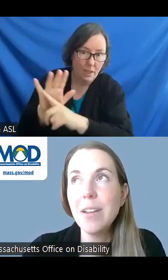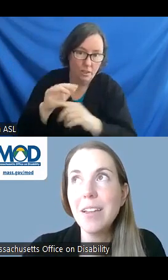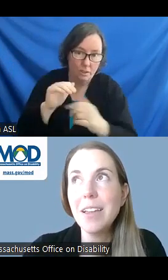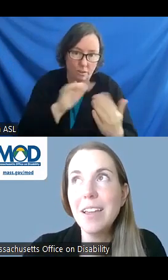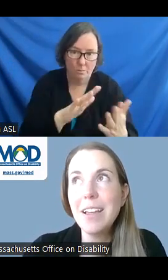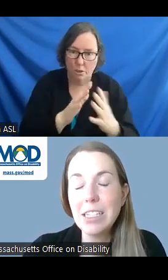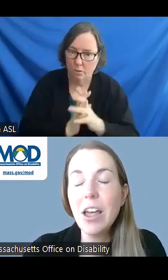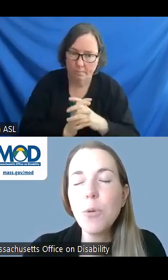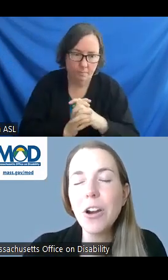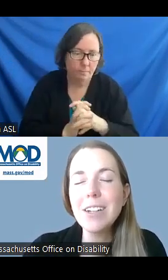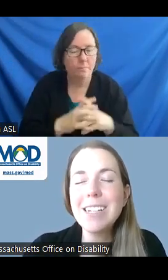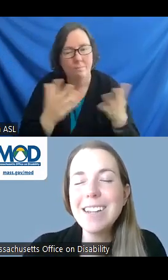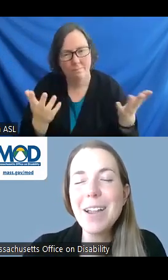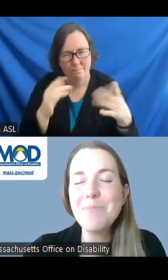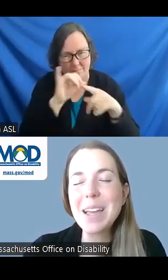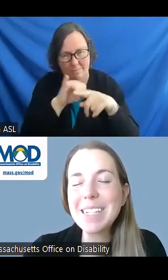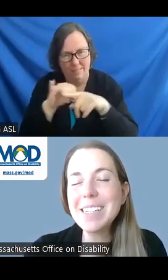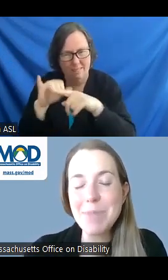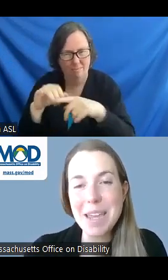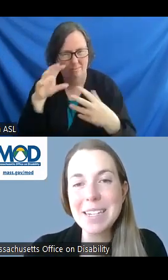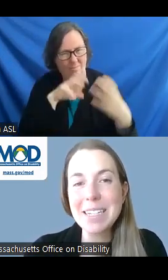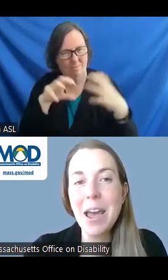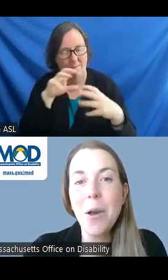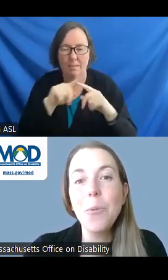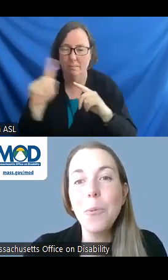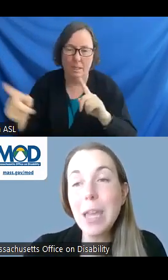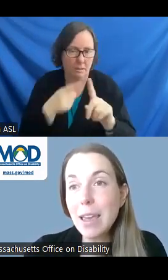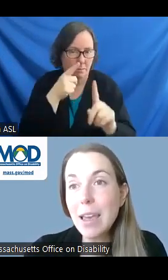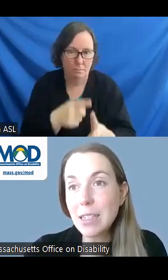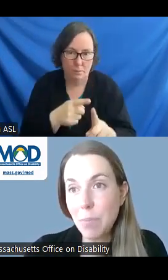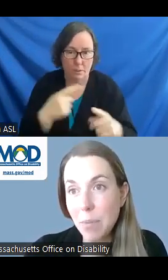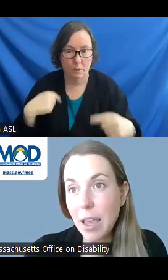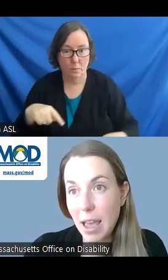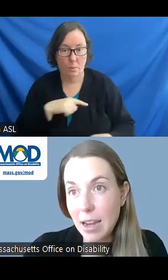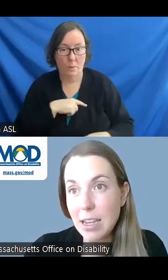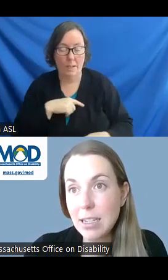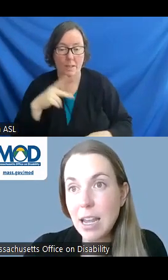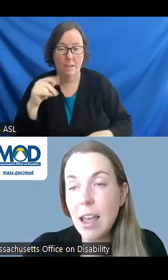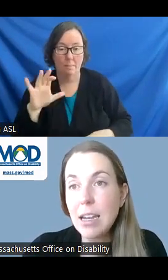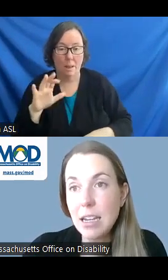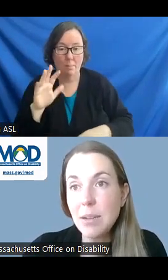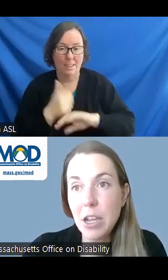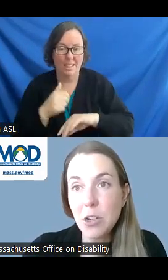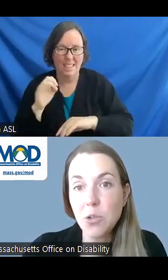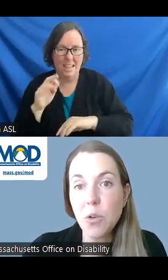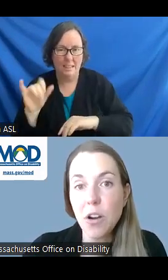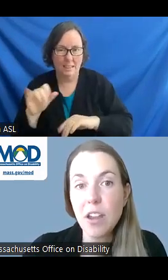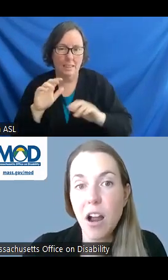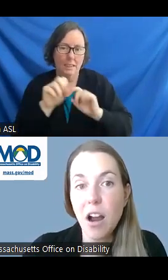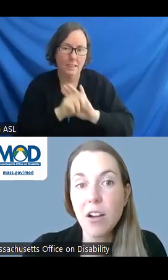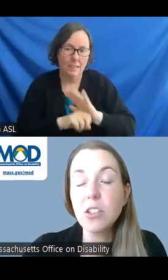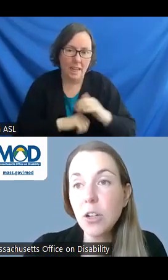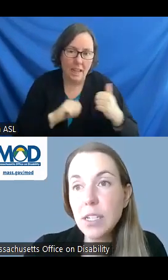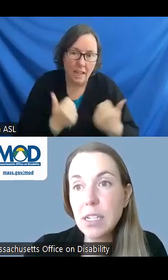So it's a lot of words. It basically means we as public entities need to make sure